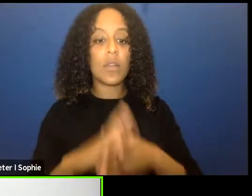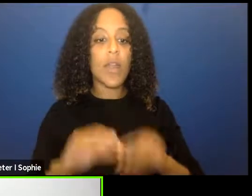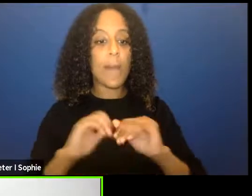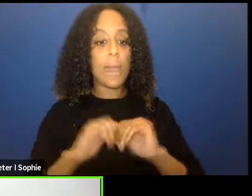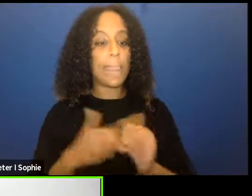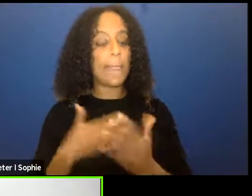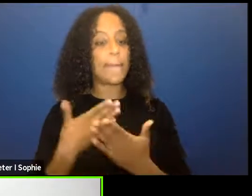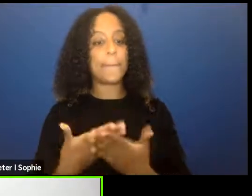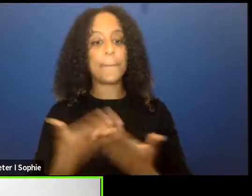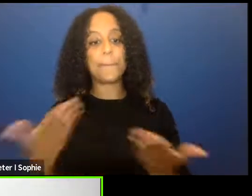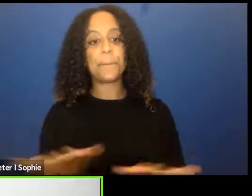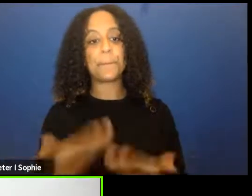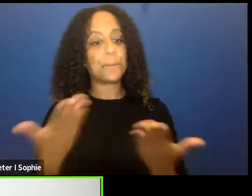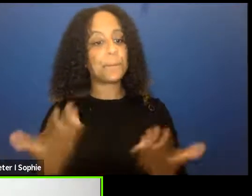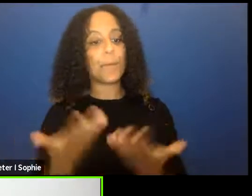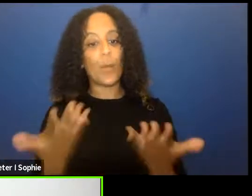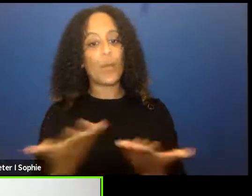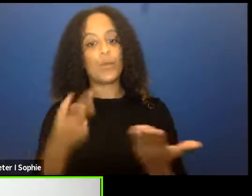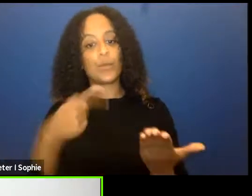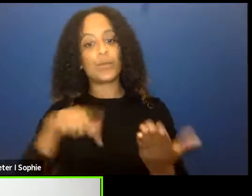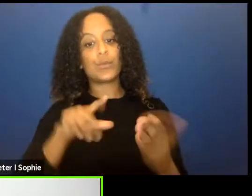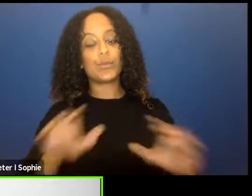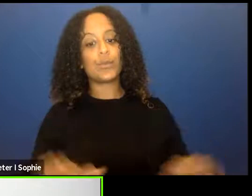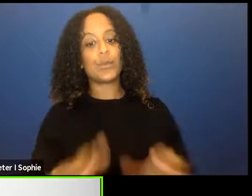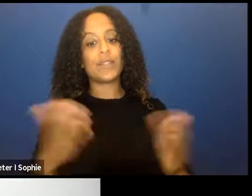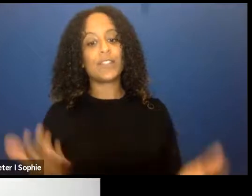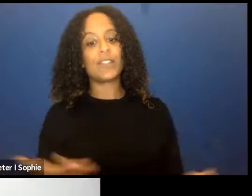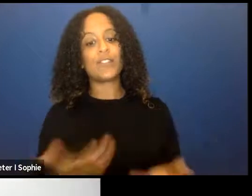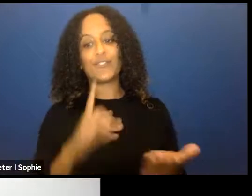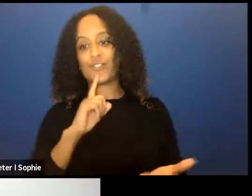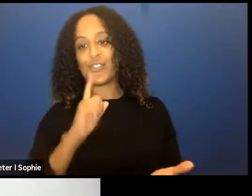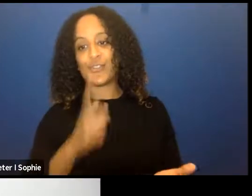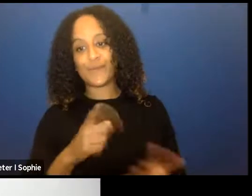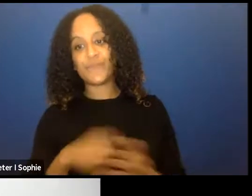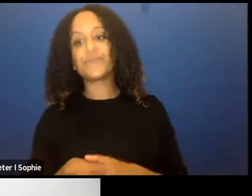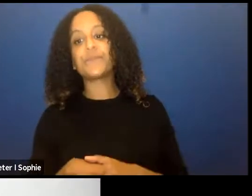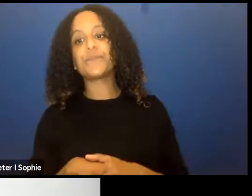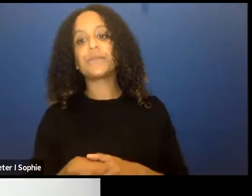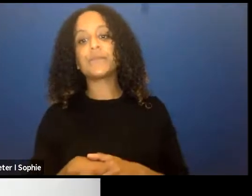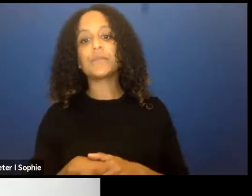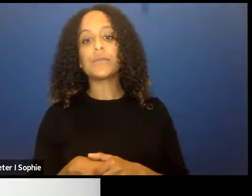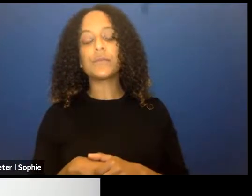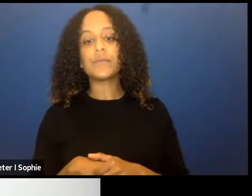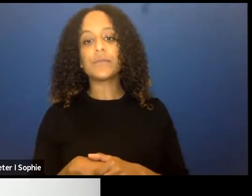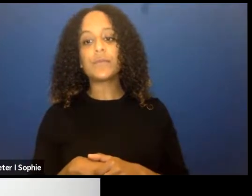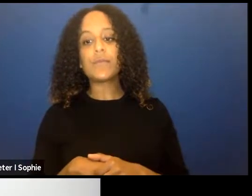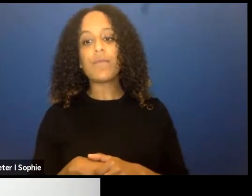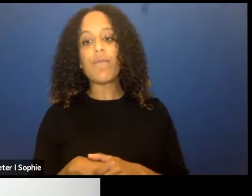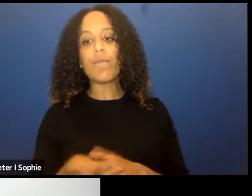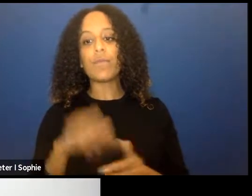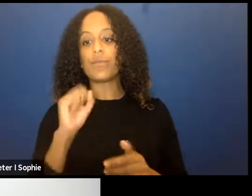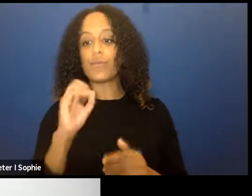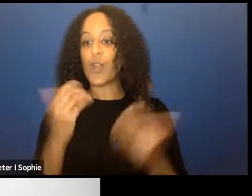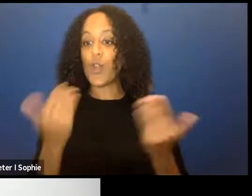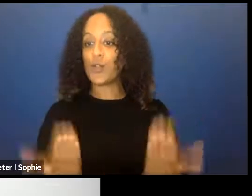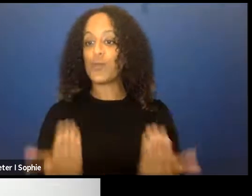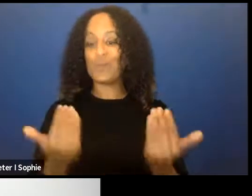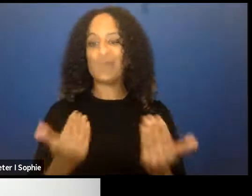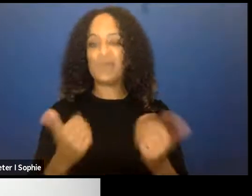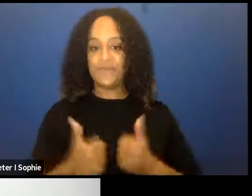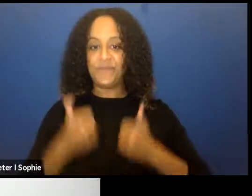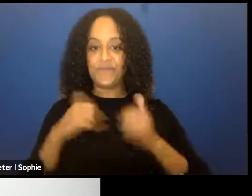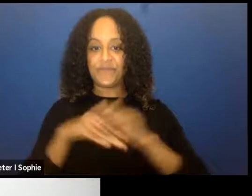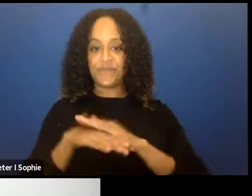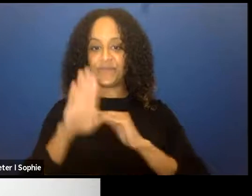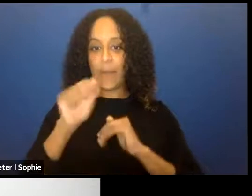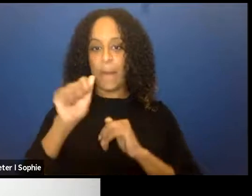up doing what you're doing now at Catalyst? Sure. So I currently reside in the Bay